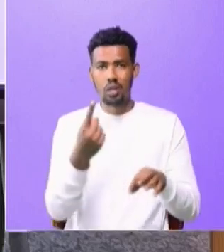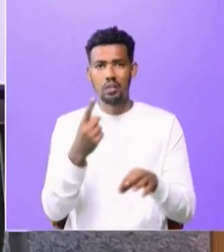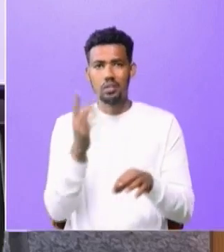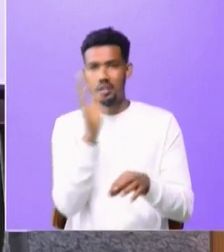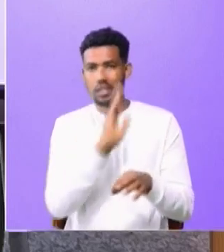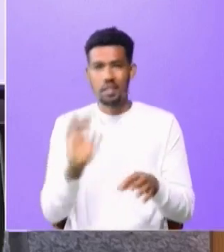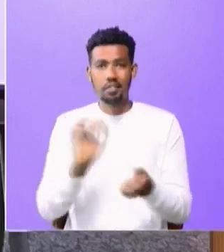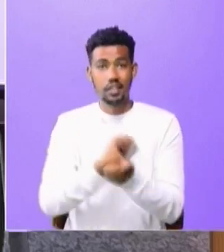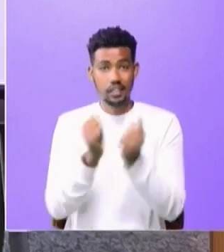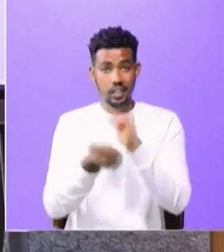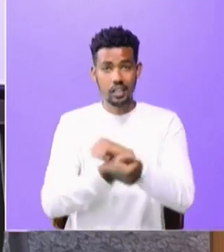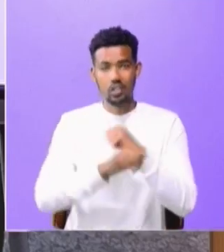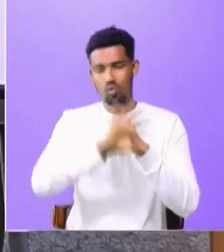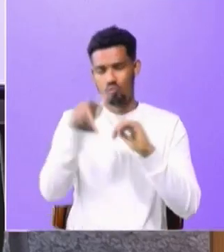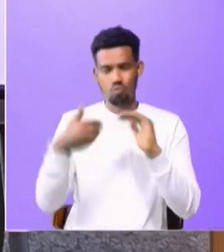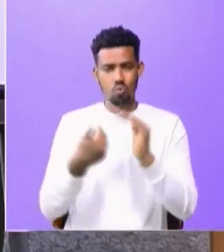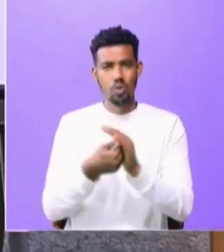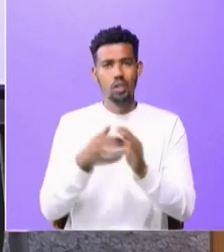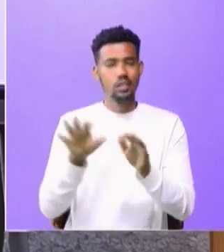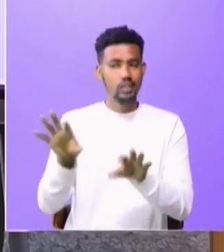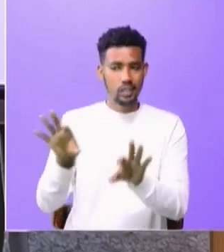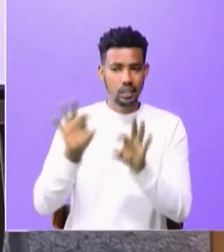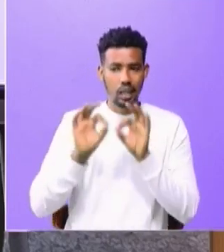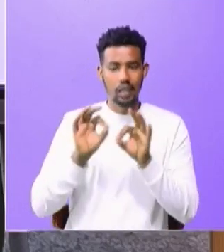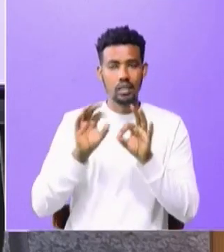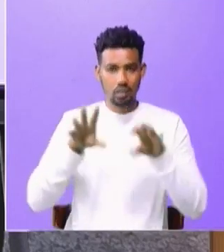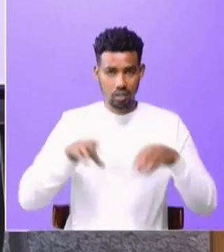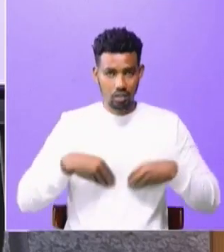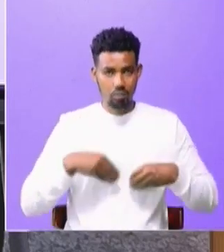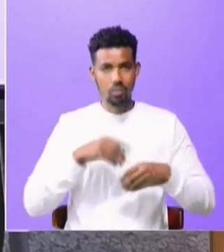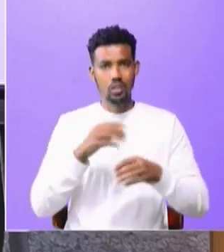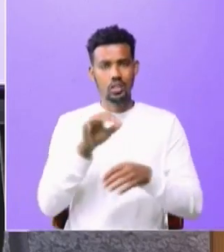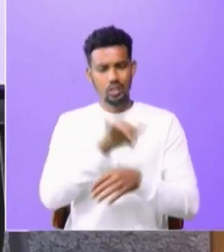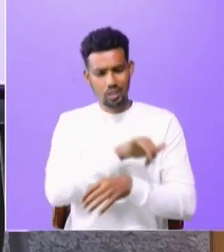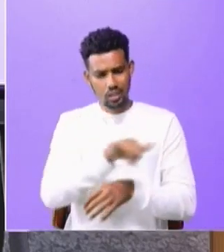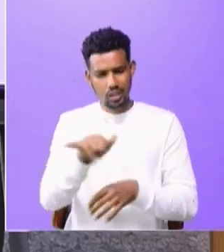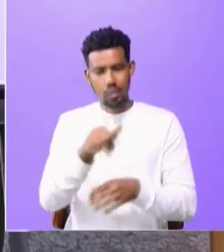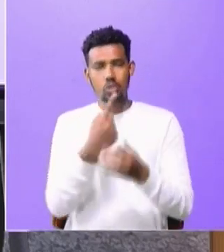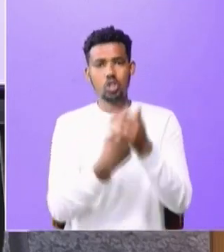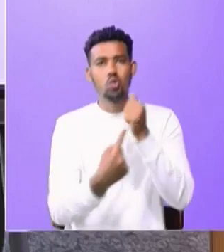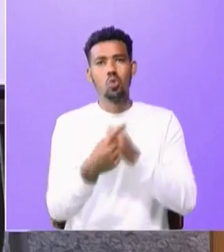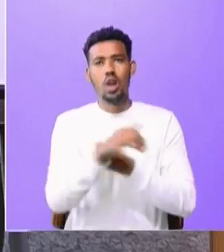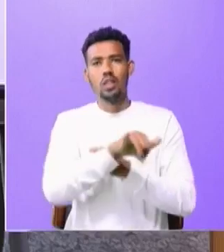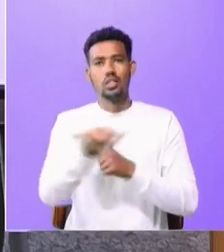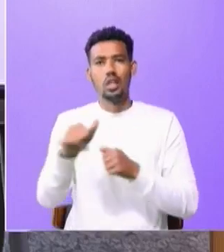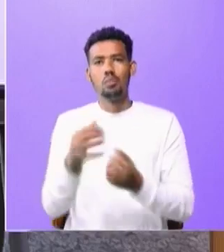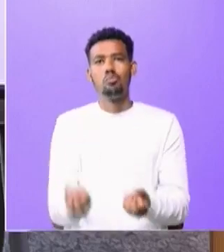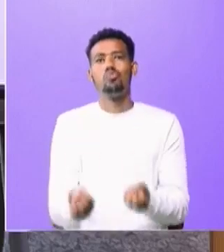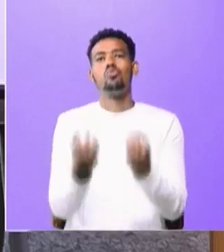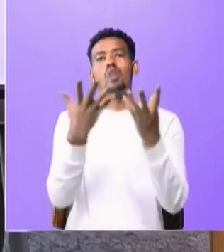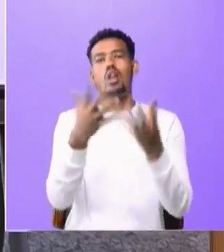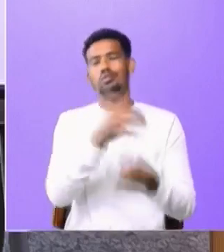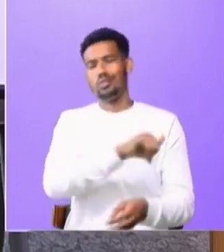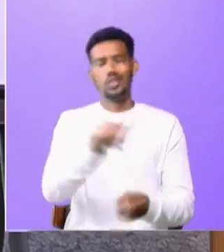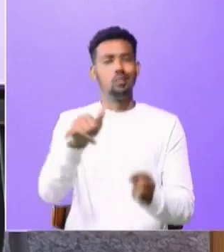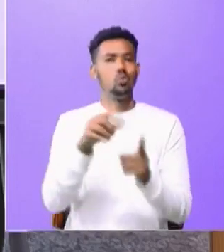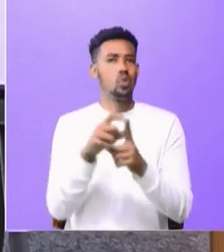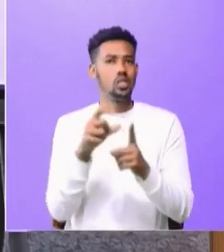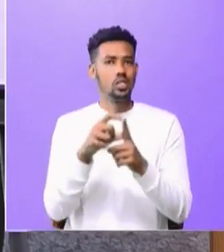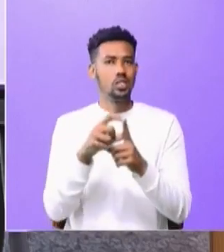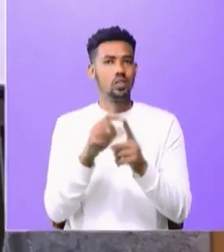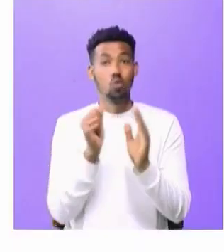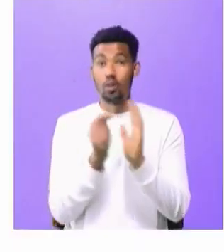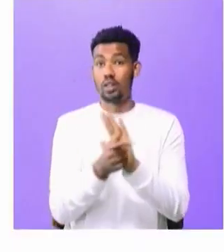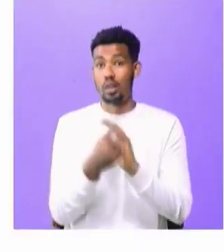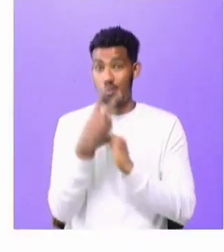them at all. We just take them the same form of singular and also plural. Let us mention some of